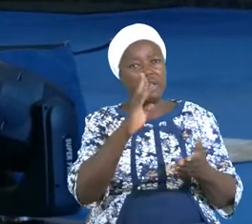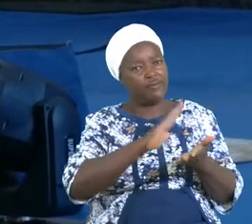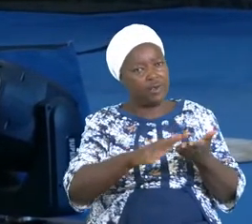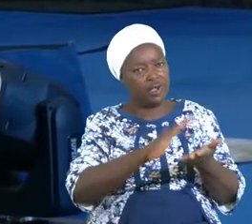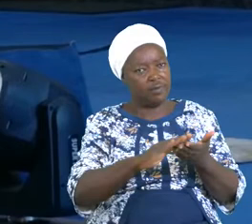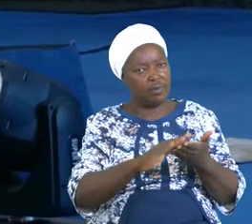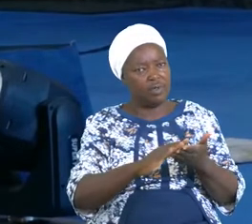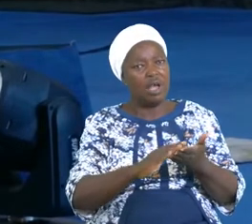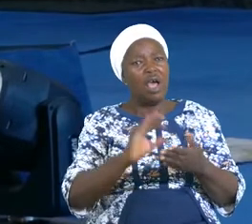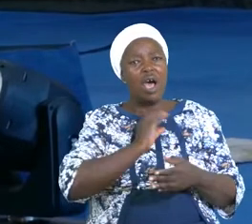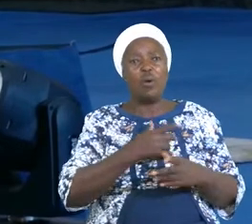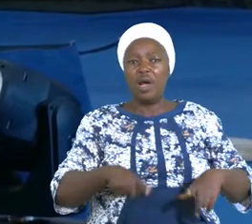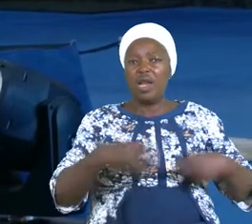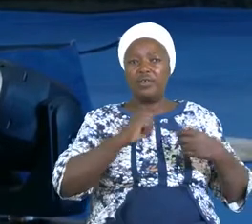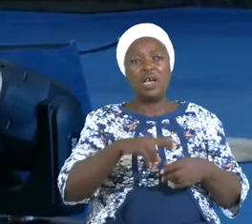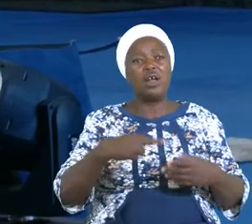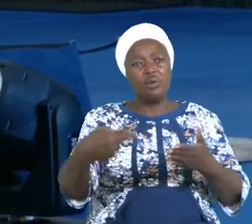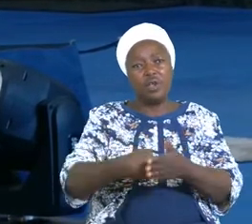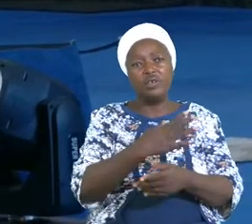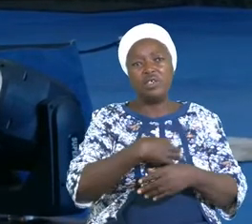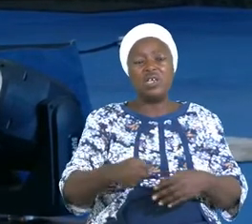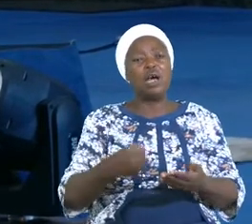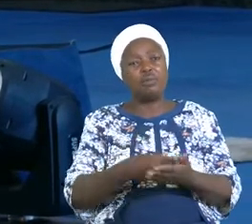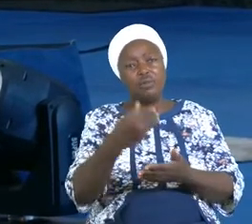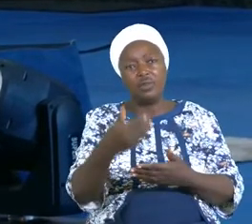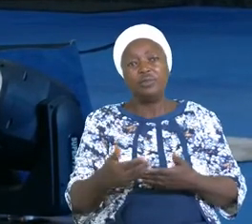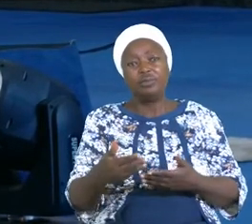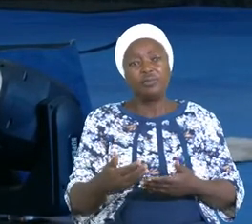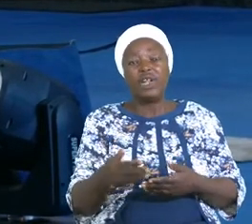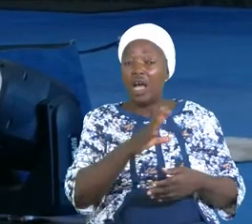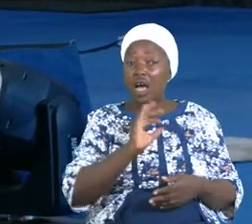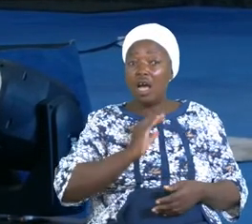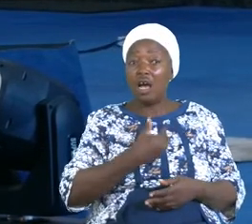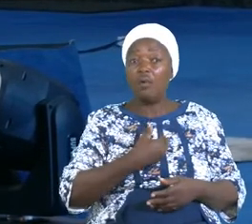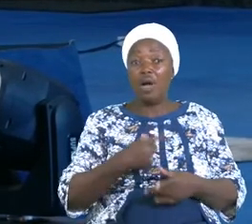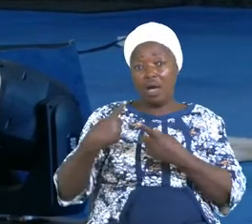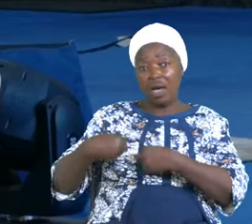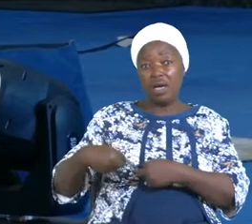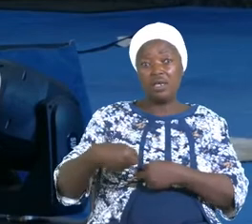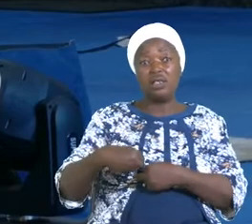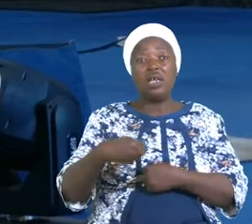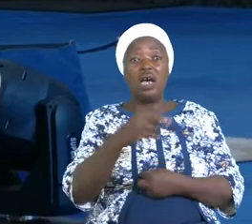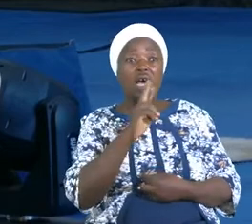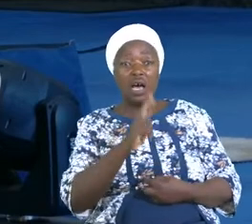our lives are redeemed and purchased, our hearts and souls